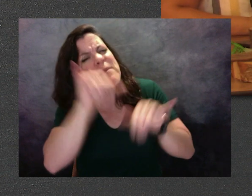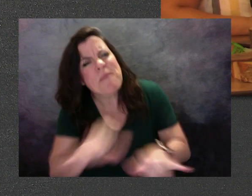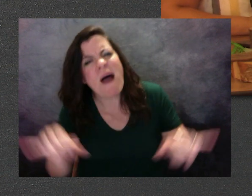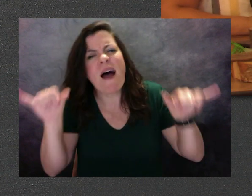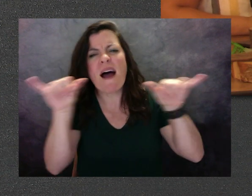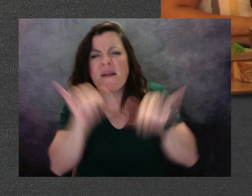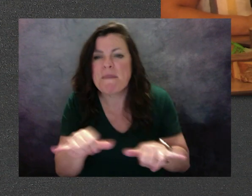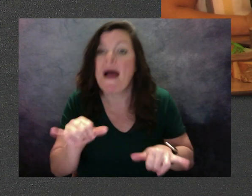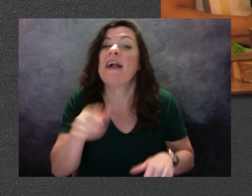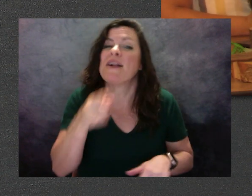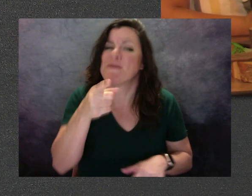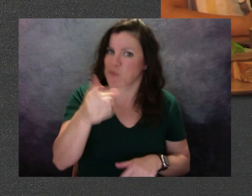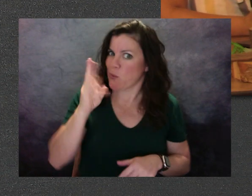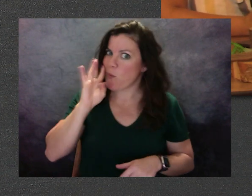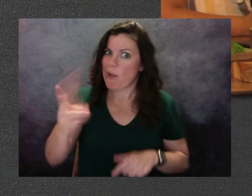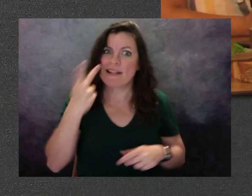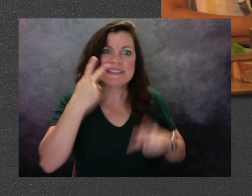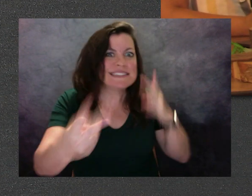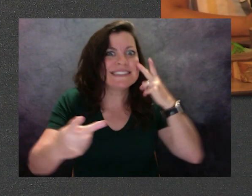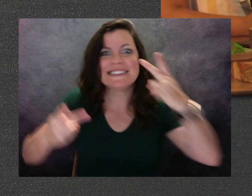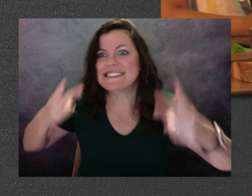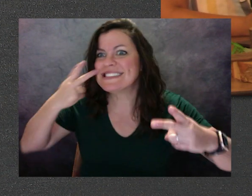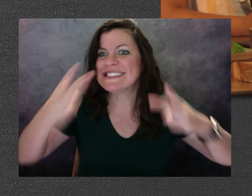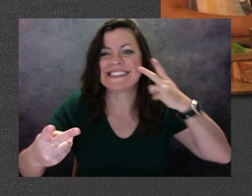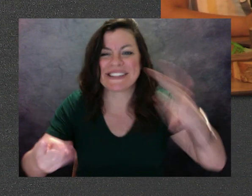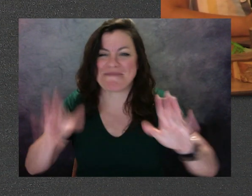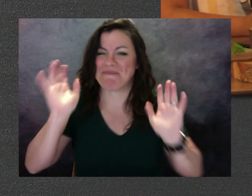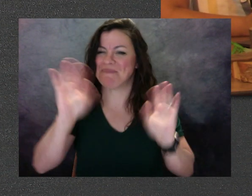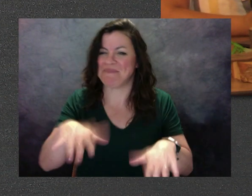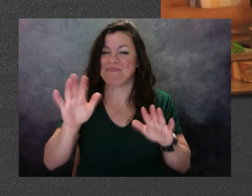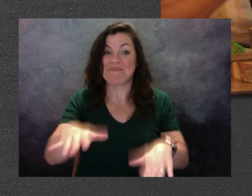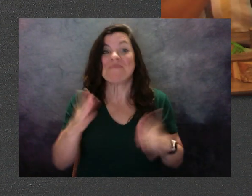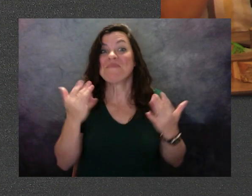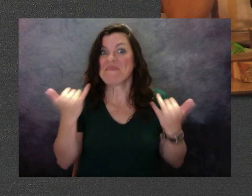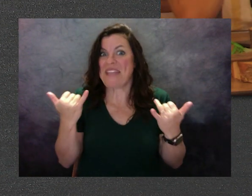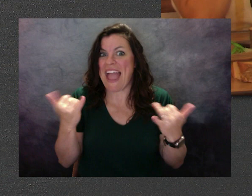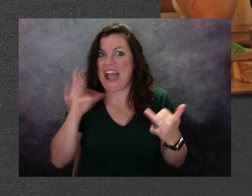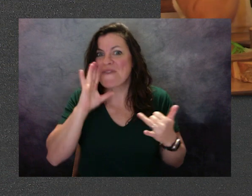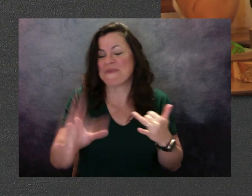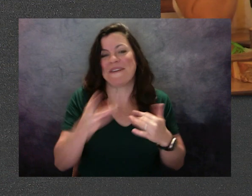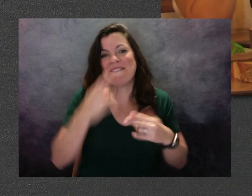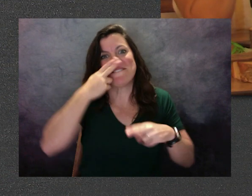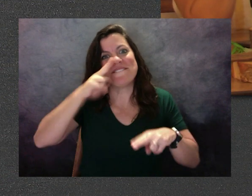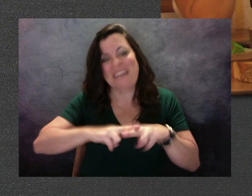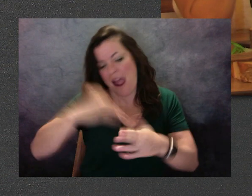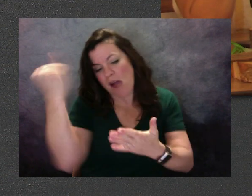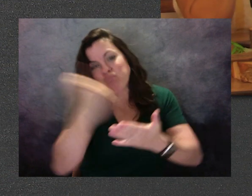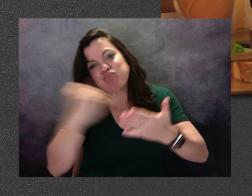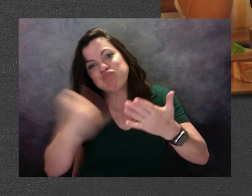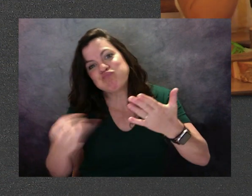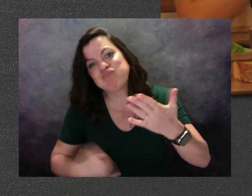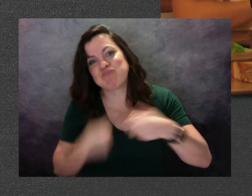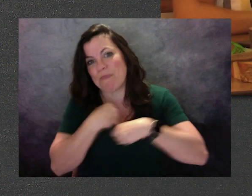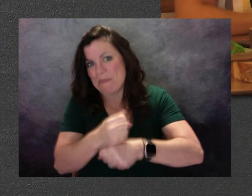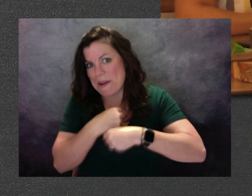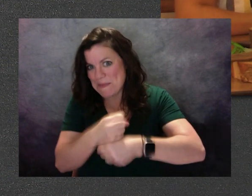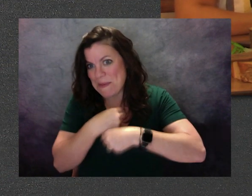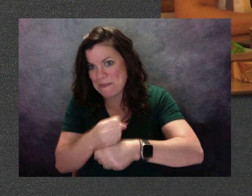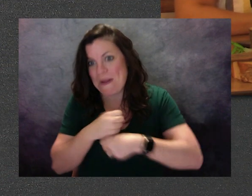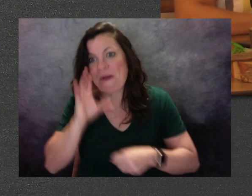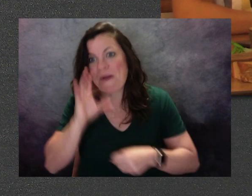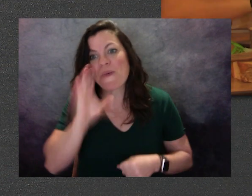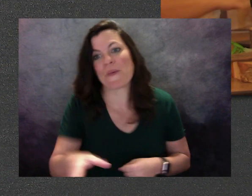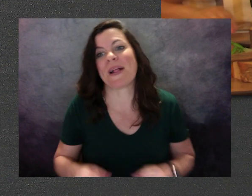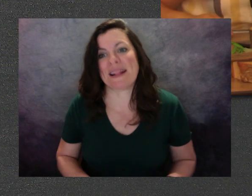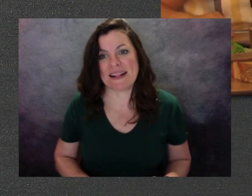craft we are gonna make today, friends. We're actually gonna make a frog. Why do you think frog? Because frogs can be in